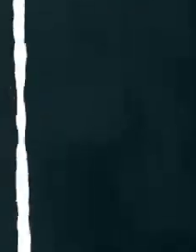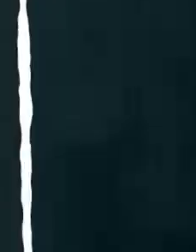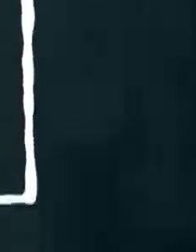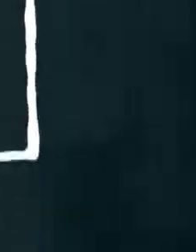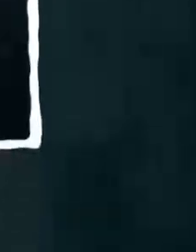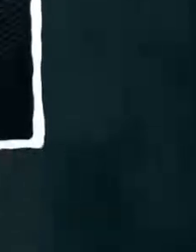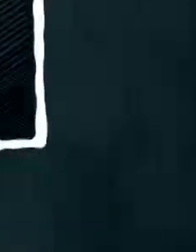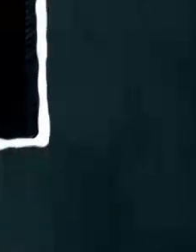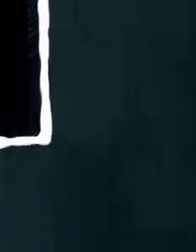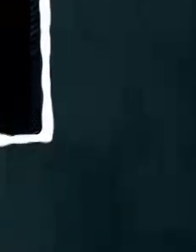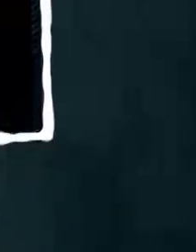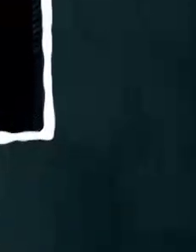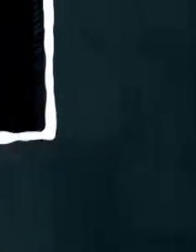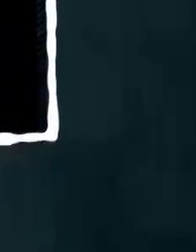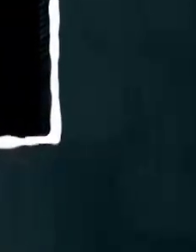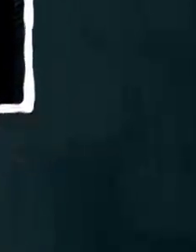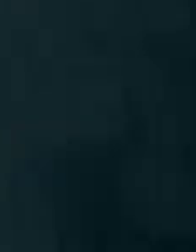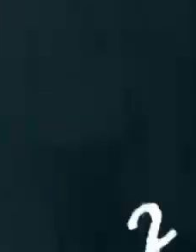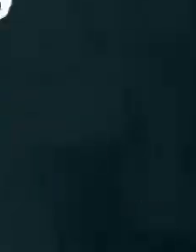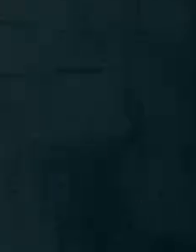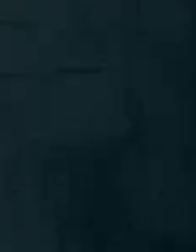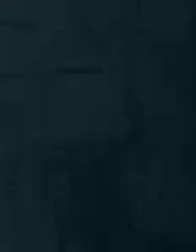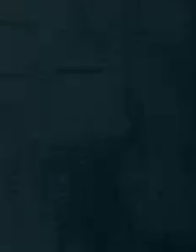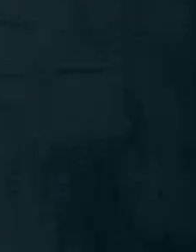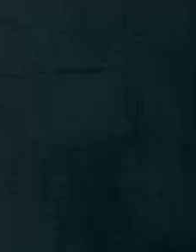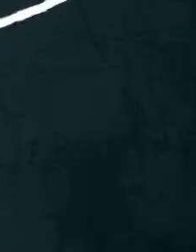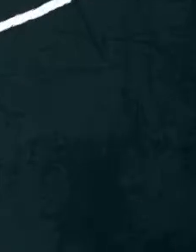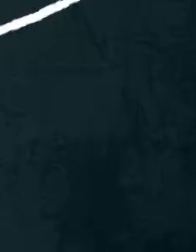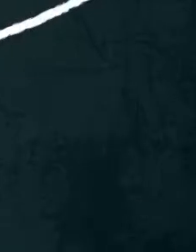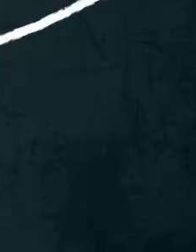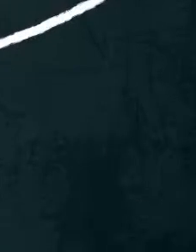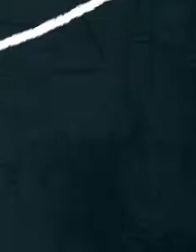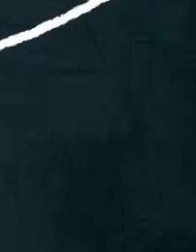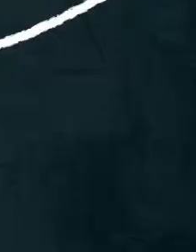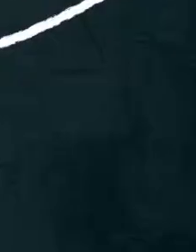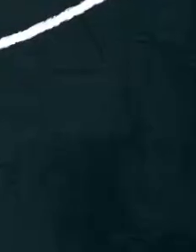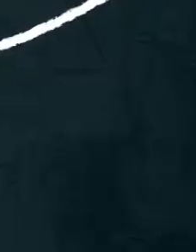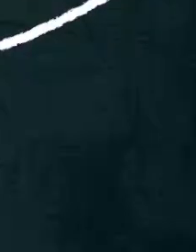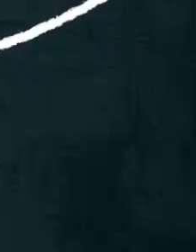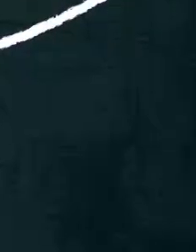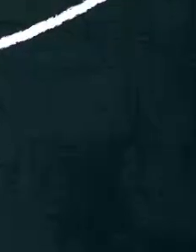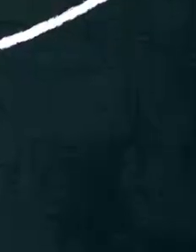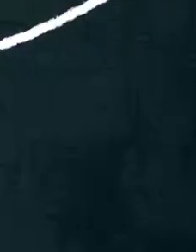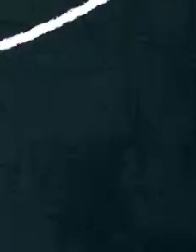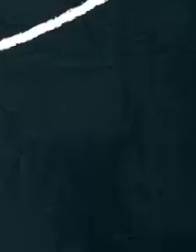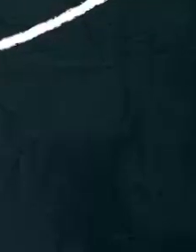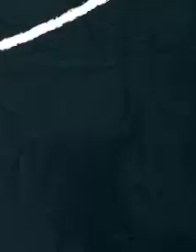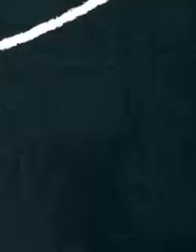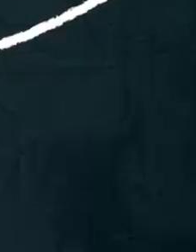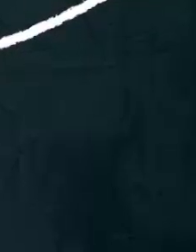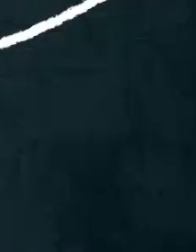Welcome to Study Time, a televised home learning program produced by Rwanda Basic Education Board.